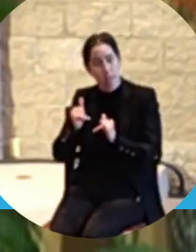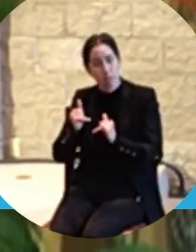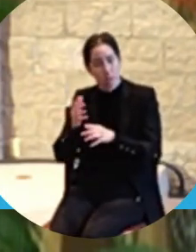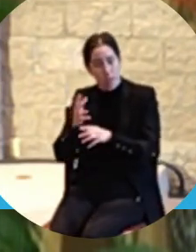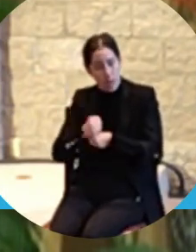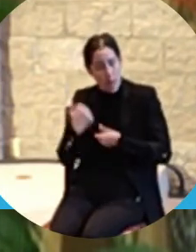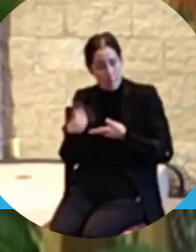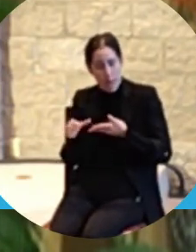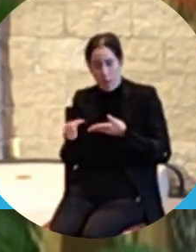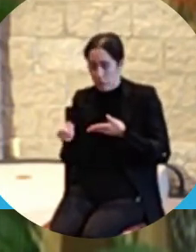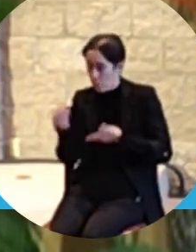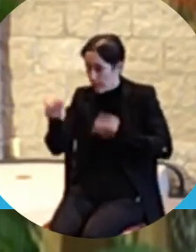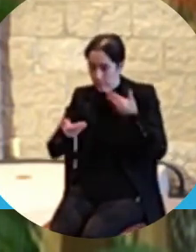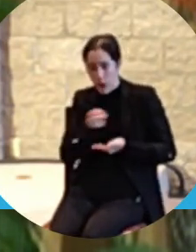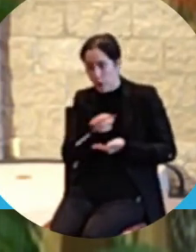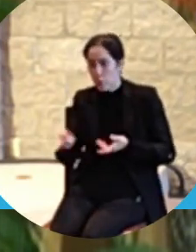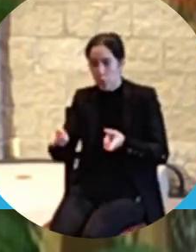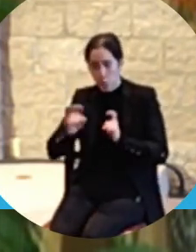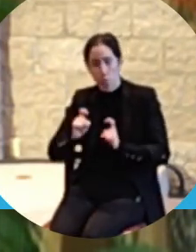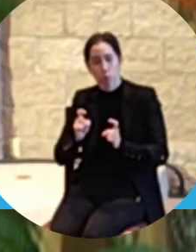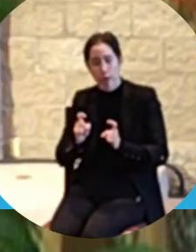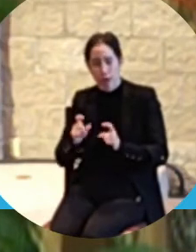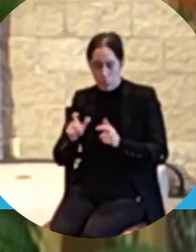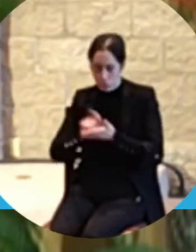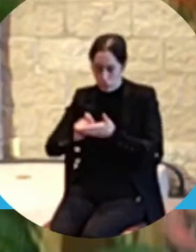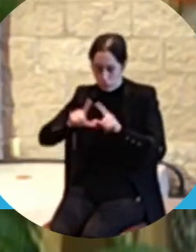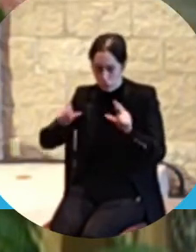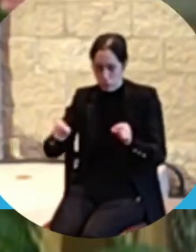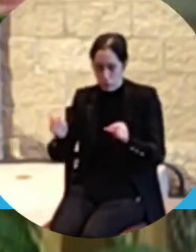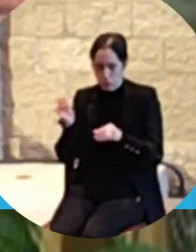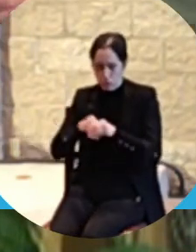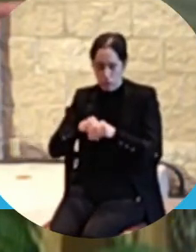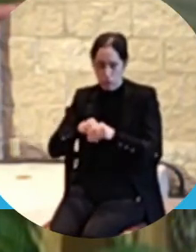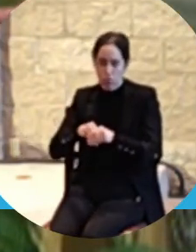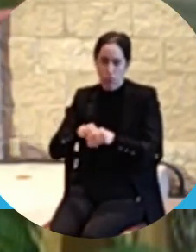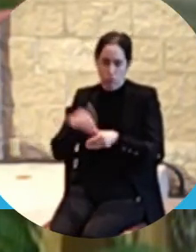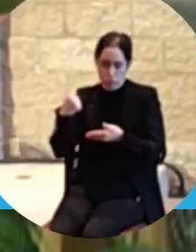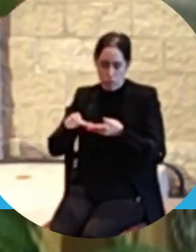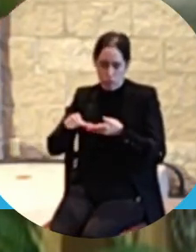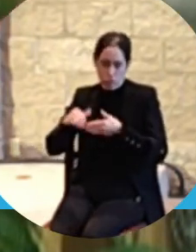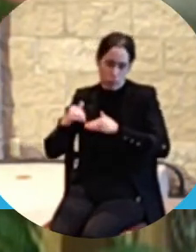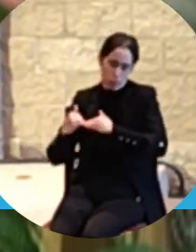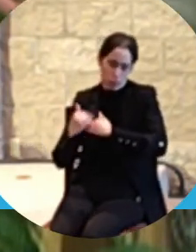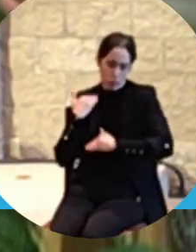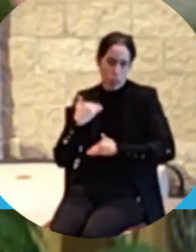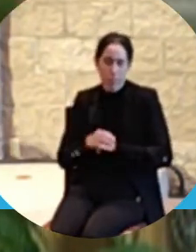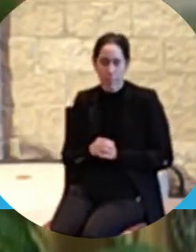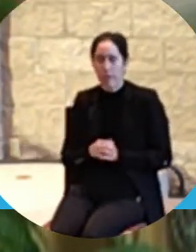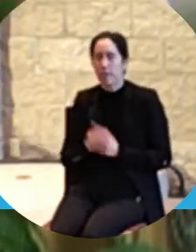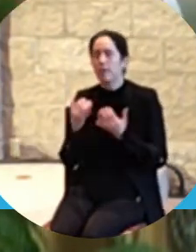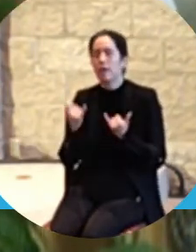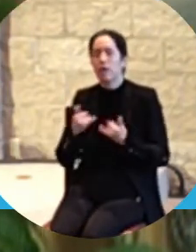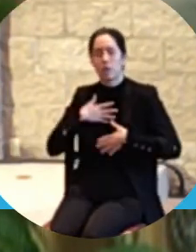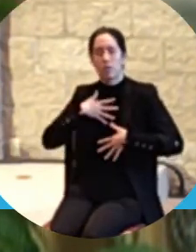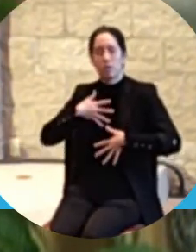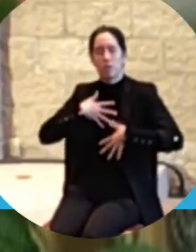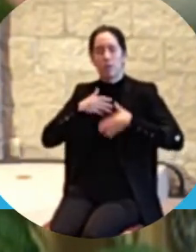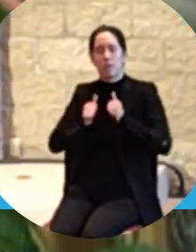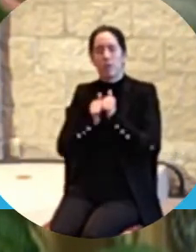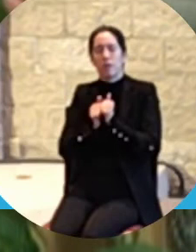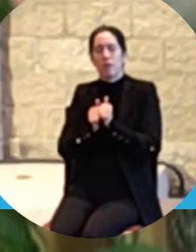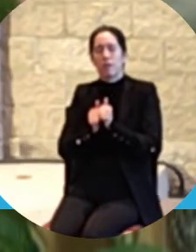you to send your donation that way as well. So let us take that deep breath together. Let us just go within